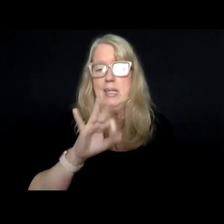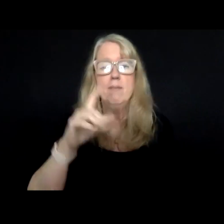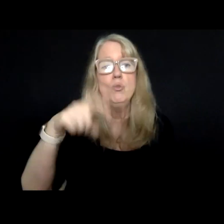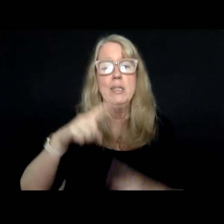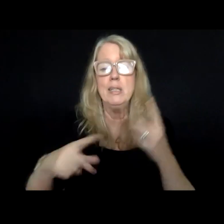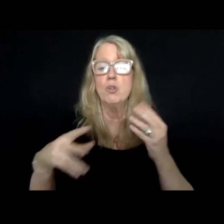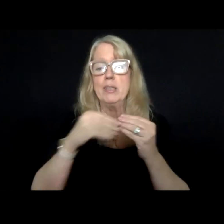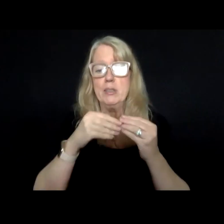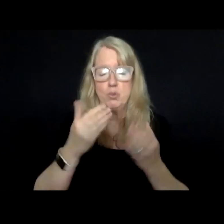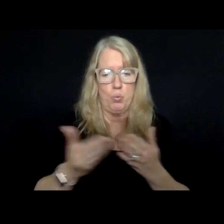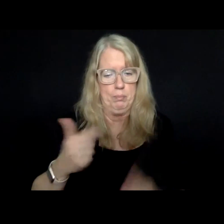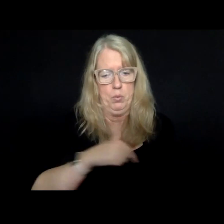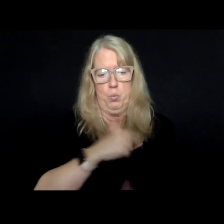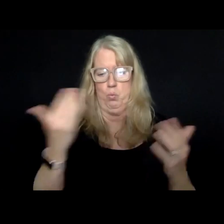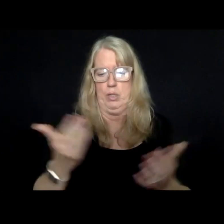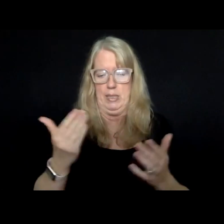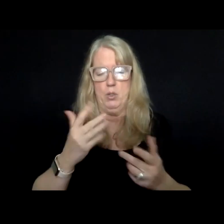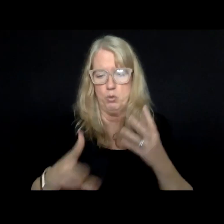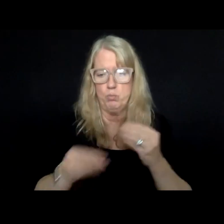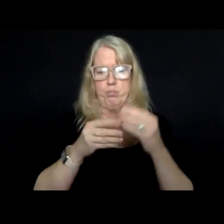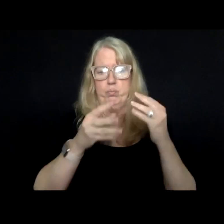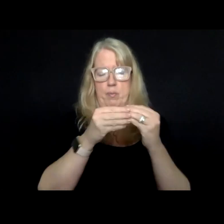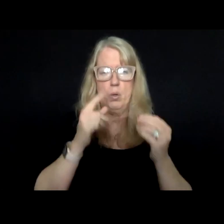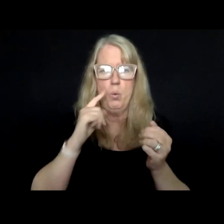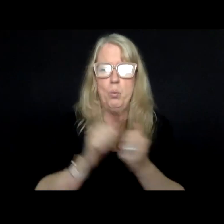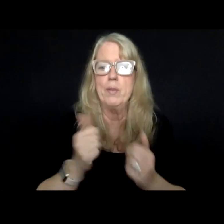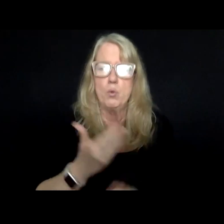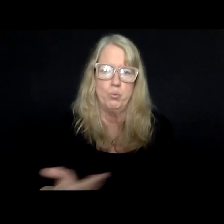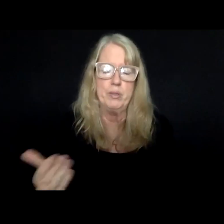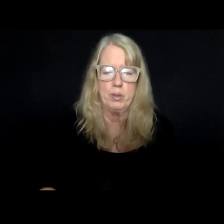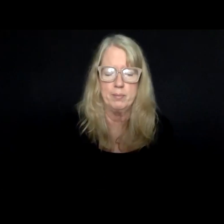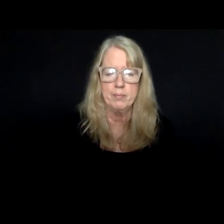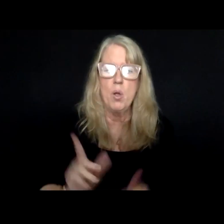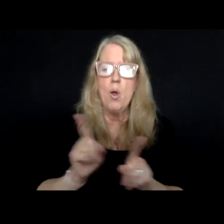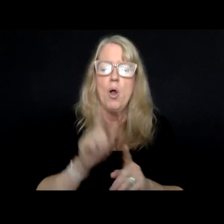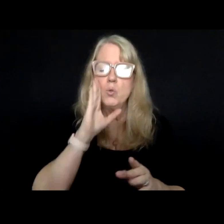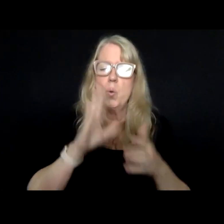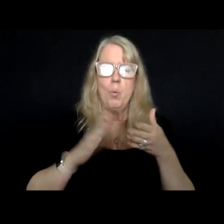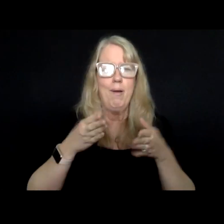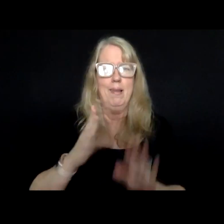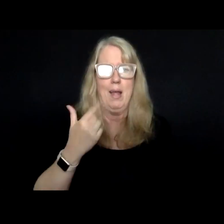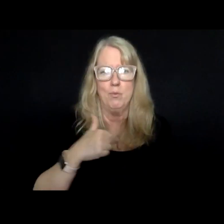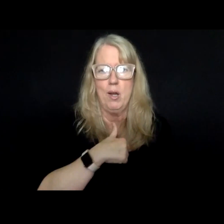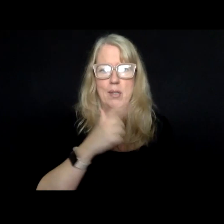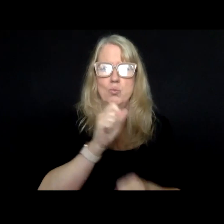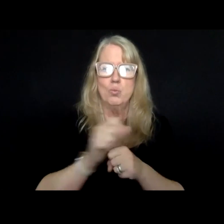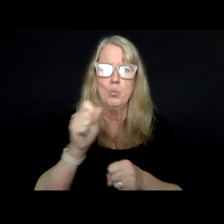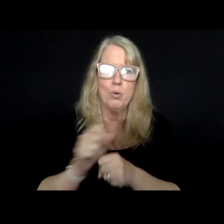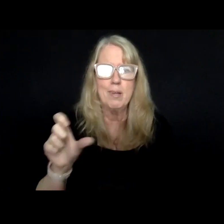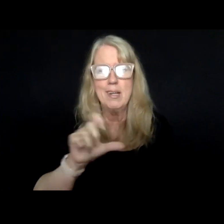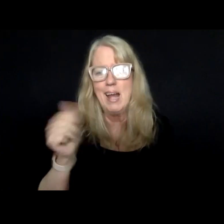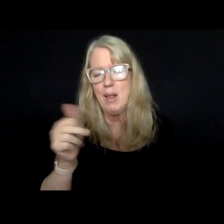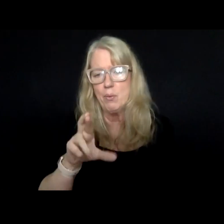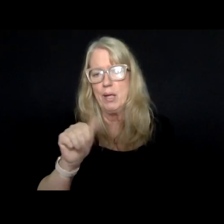additional resources, we are here to supplement that with the resources. It also allows us to work in other areas of the